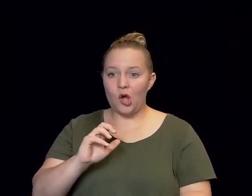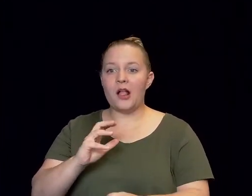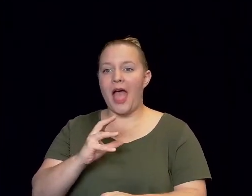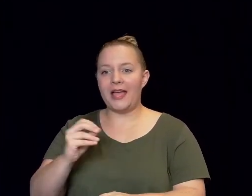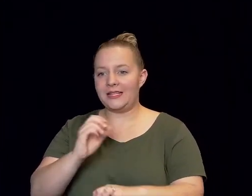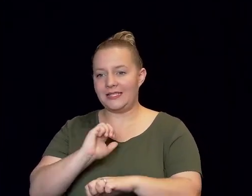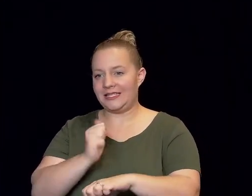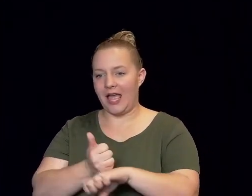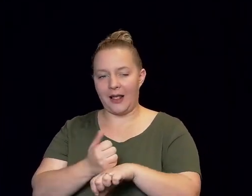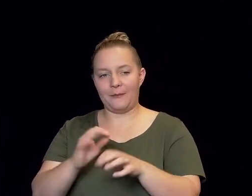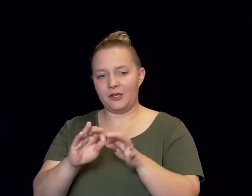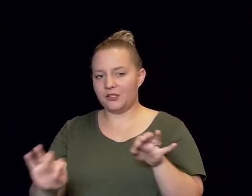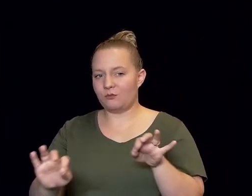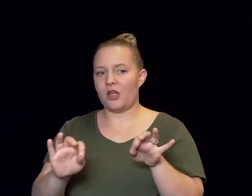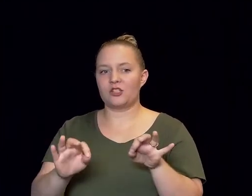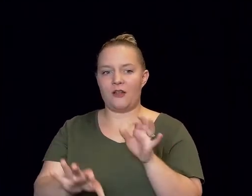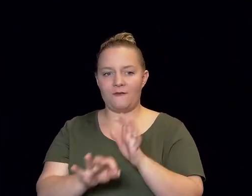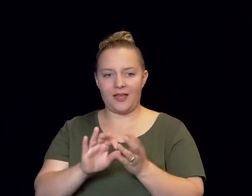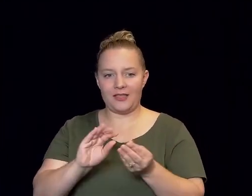of t-shirts that Jacob has.